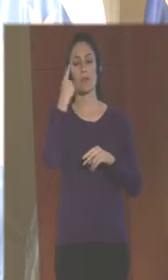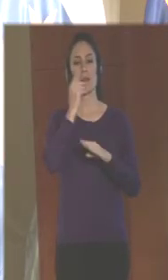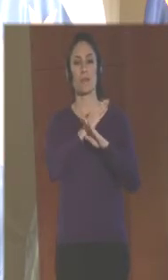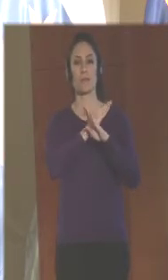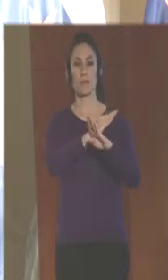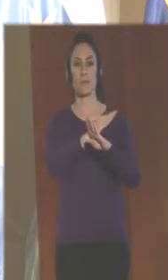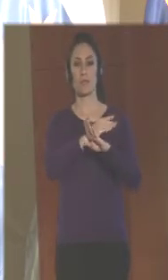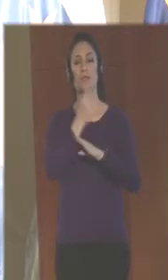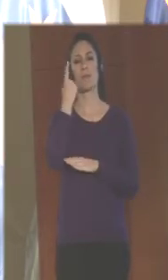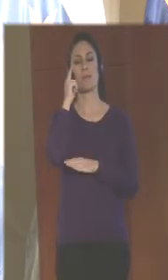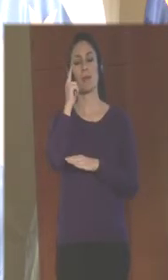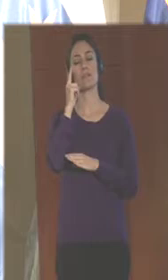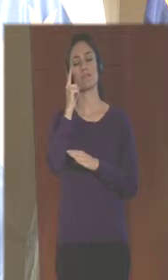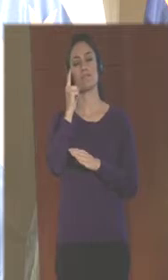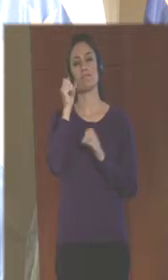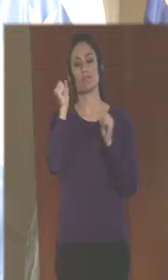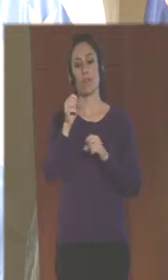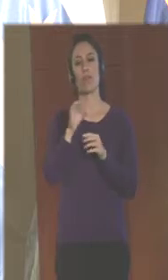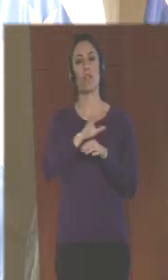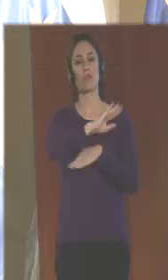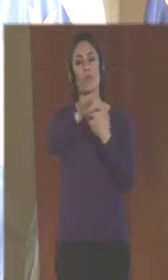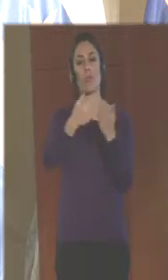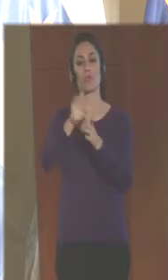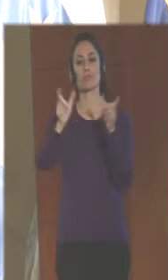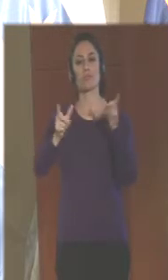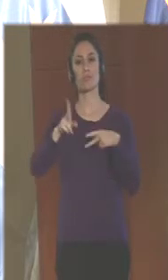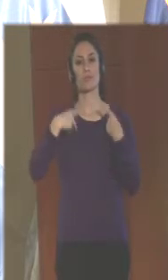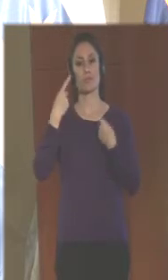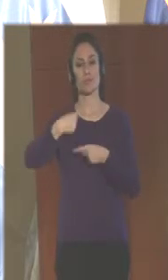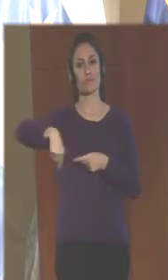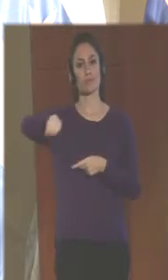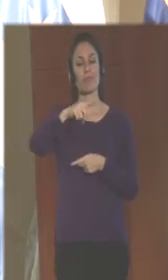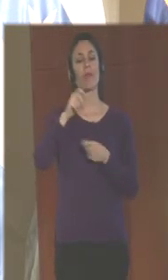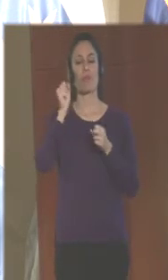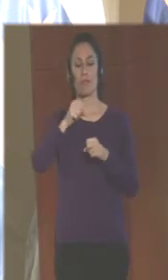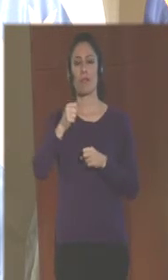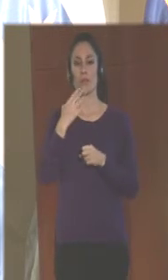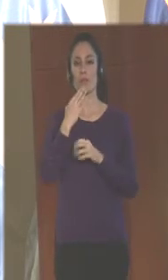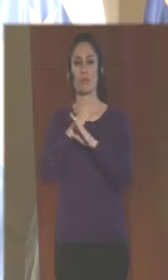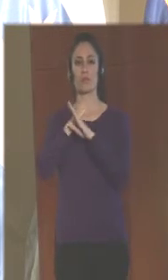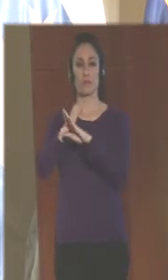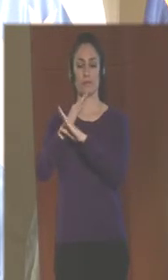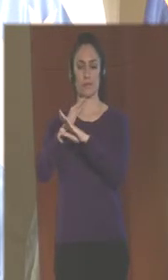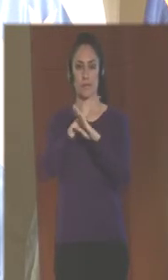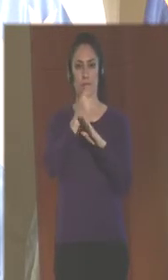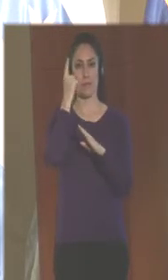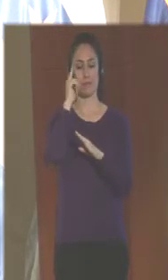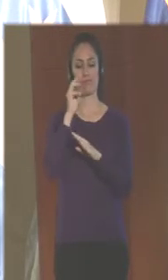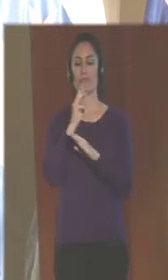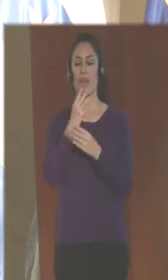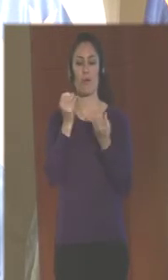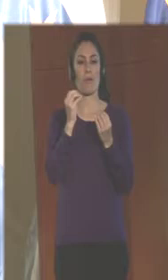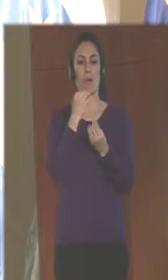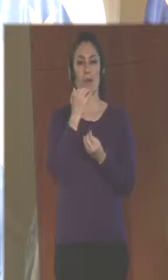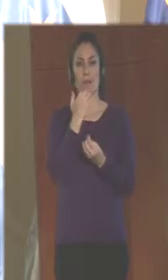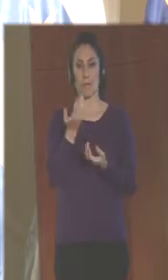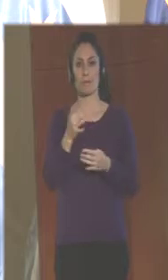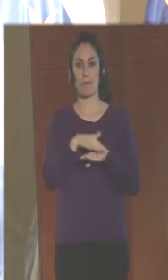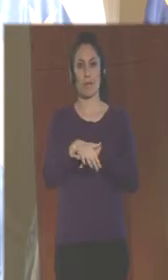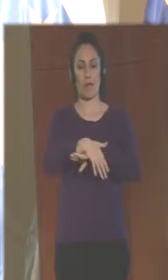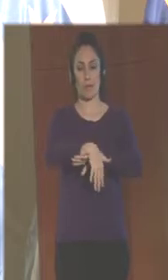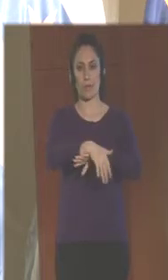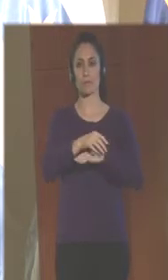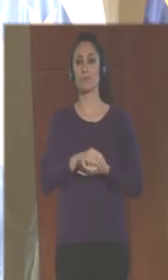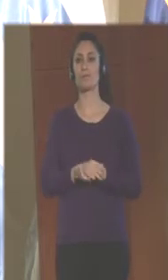benefited with certain protection or protective works for the benefit of the population, especially